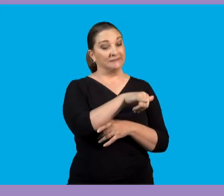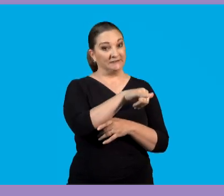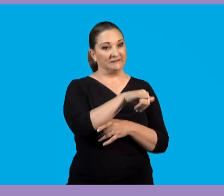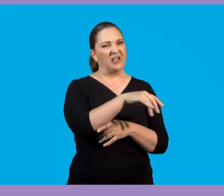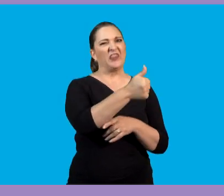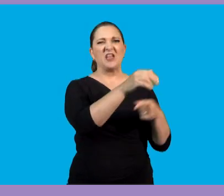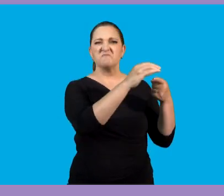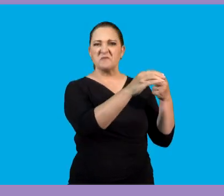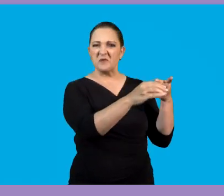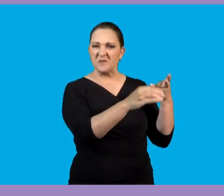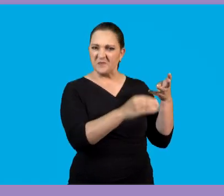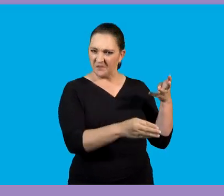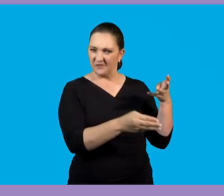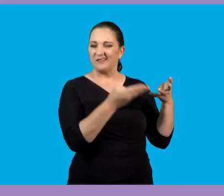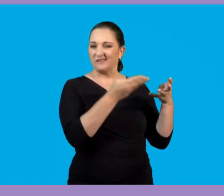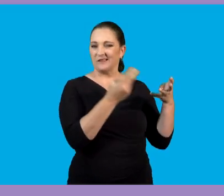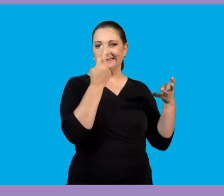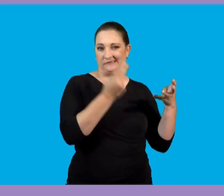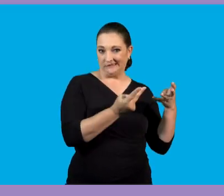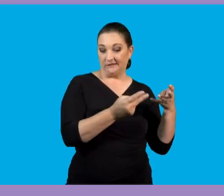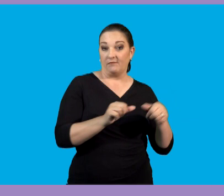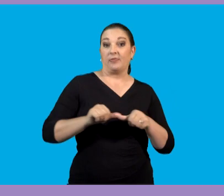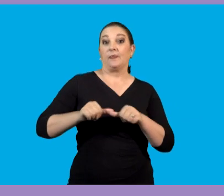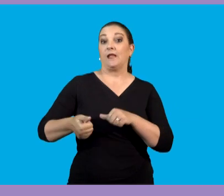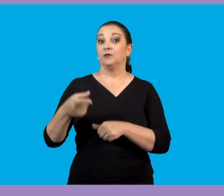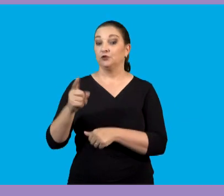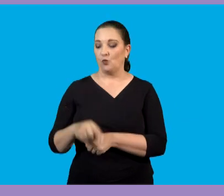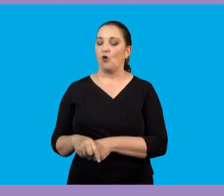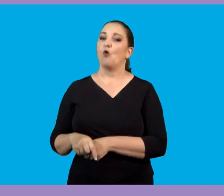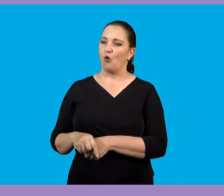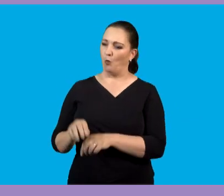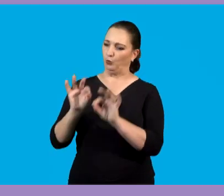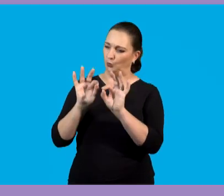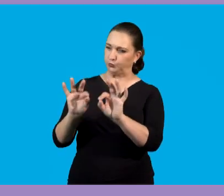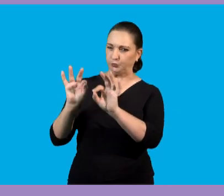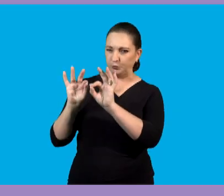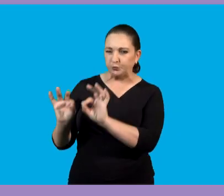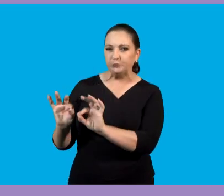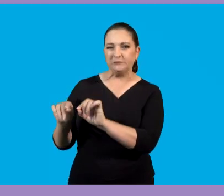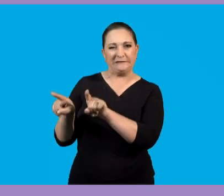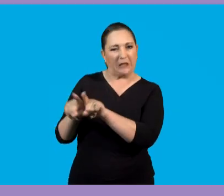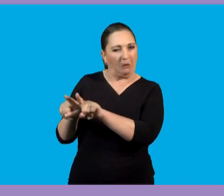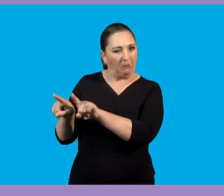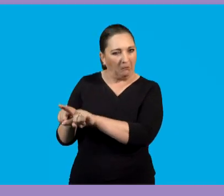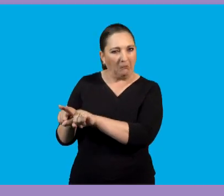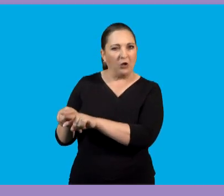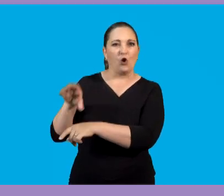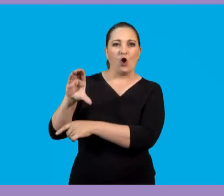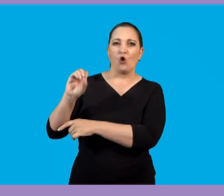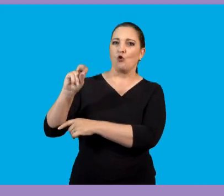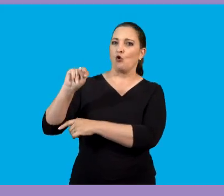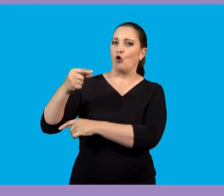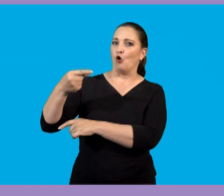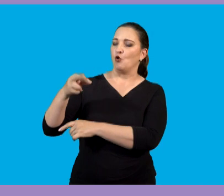at the conditions for similarity. Then next we are going to be looking at congruency, then where we are going